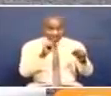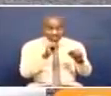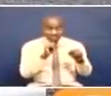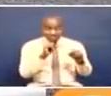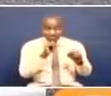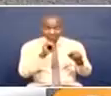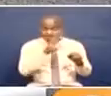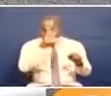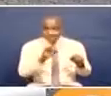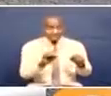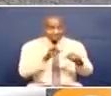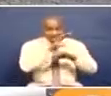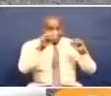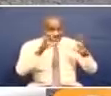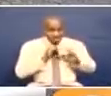agree to that?